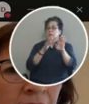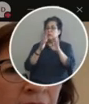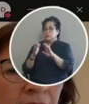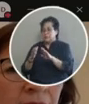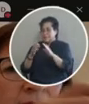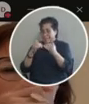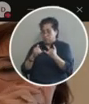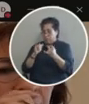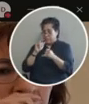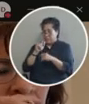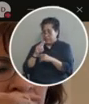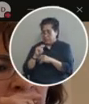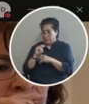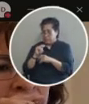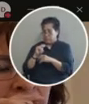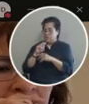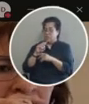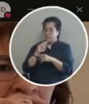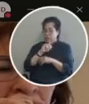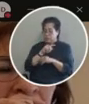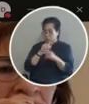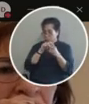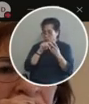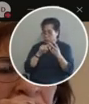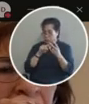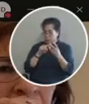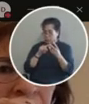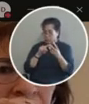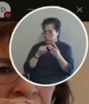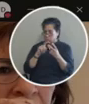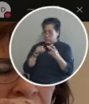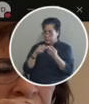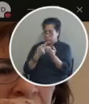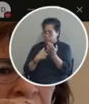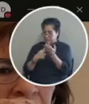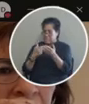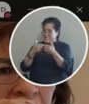the items. I'm asking that we take those item votes separately.